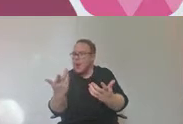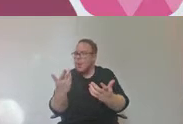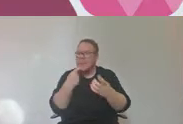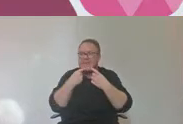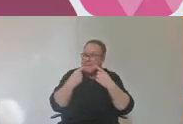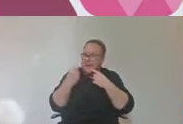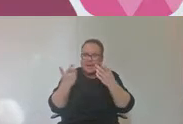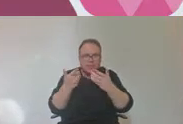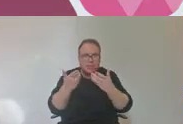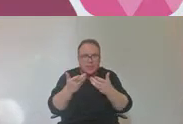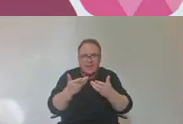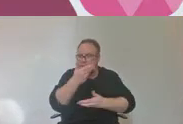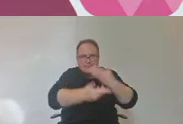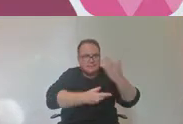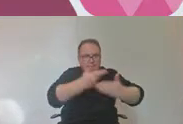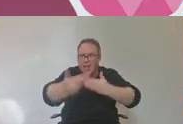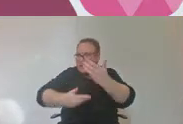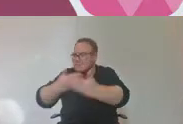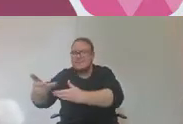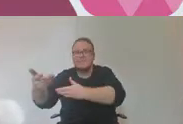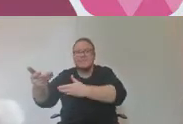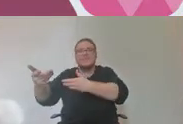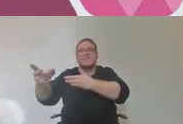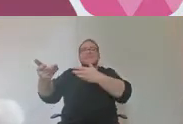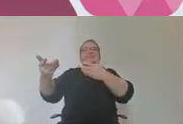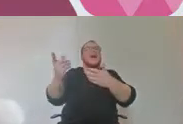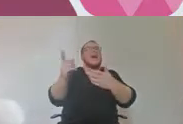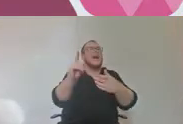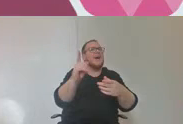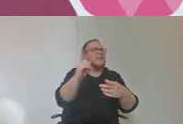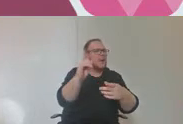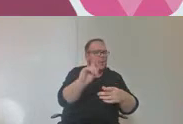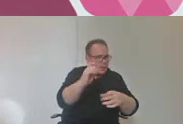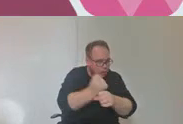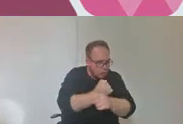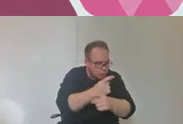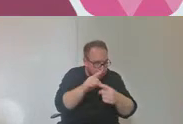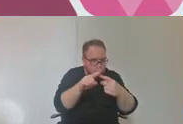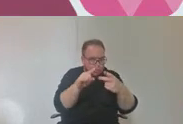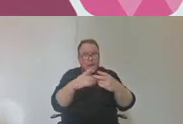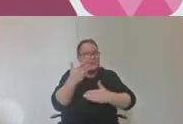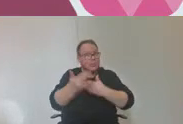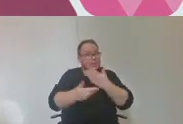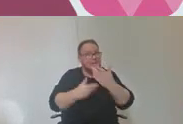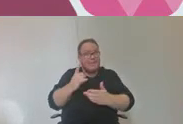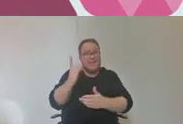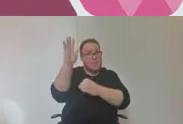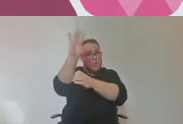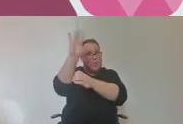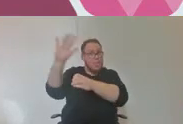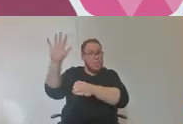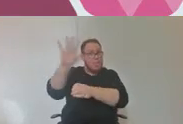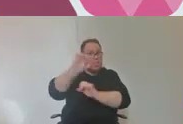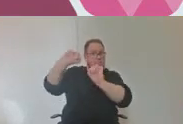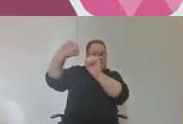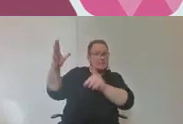through the PPG groups about what it's going to do and the success that they've had in the north in introducing the